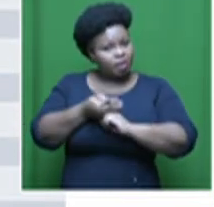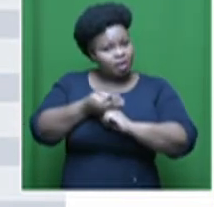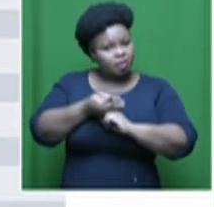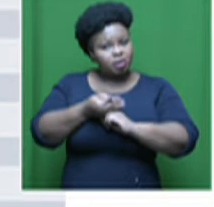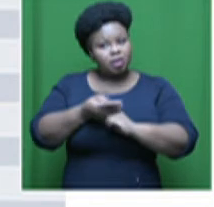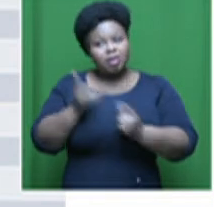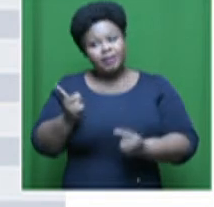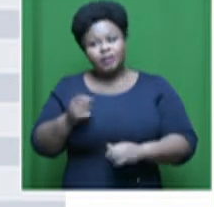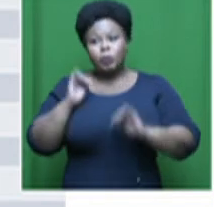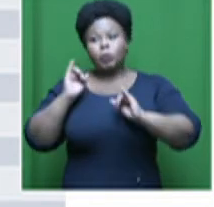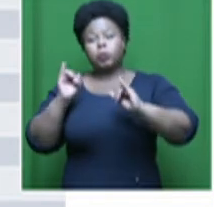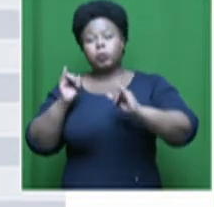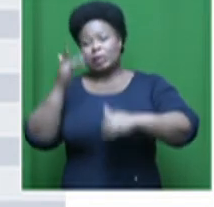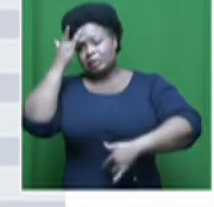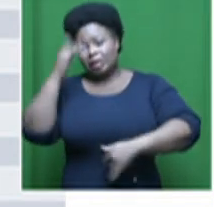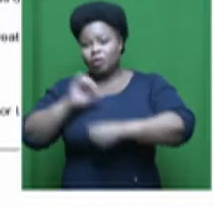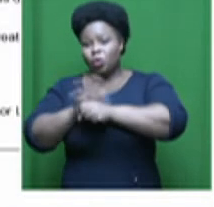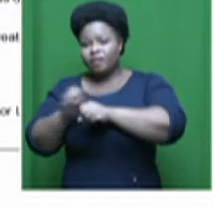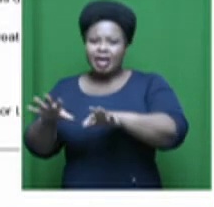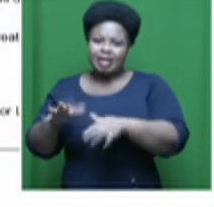severe COVID or not.